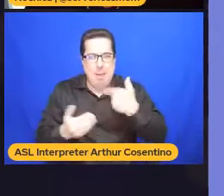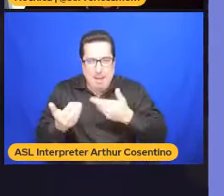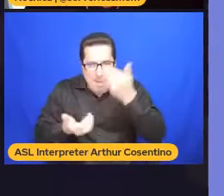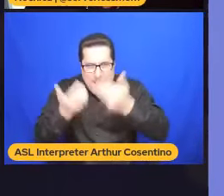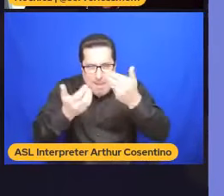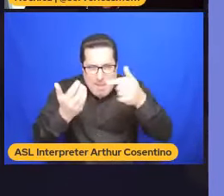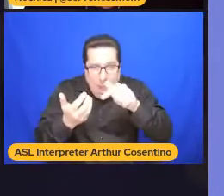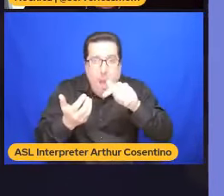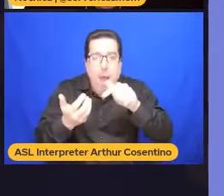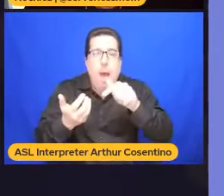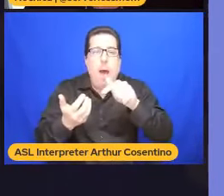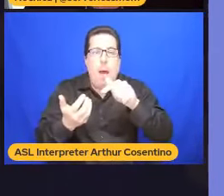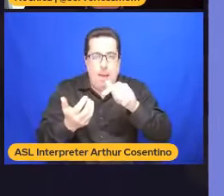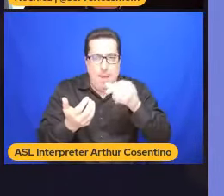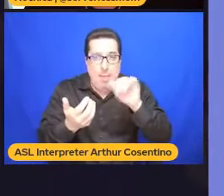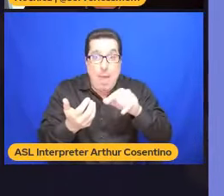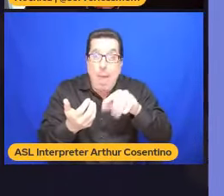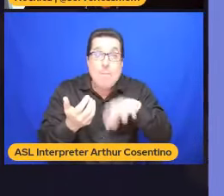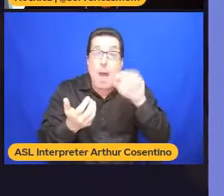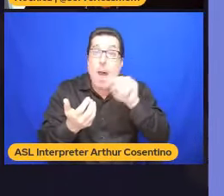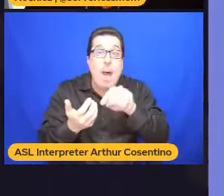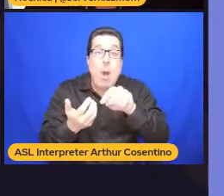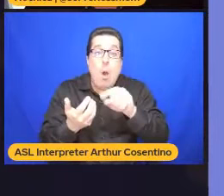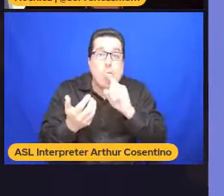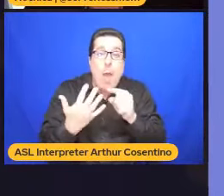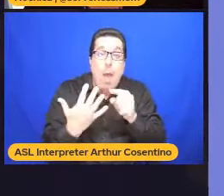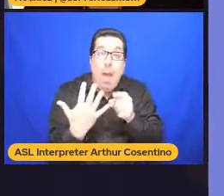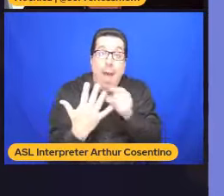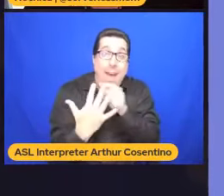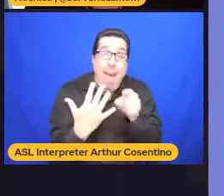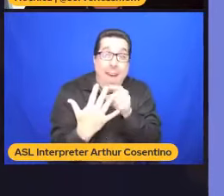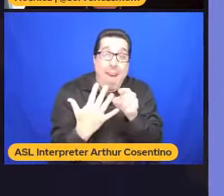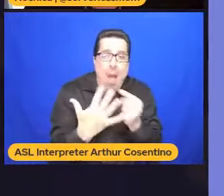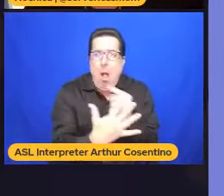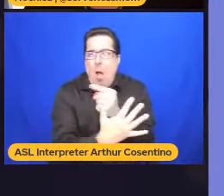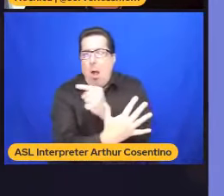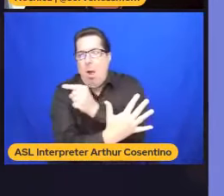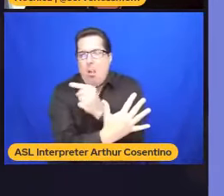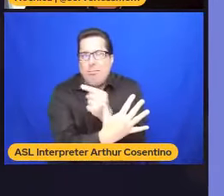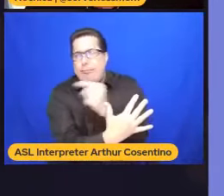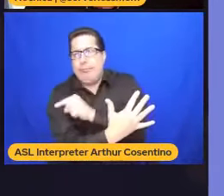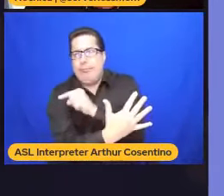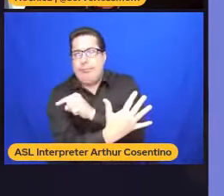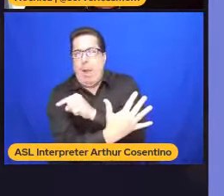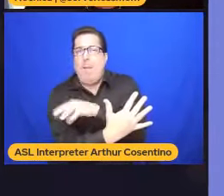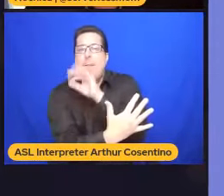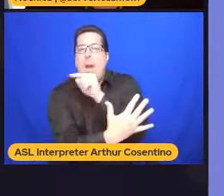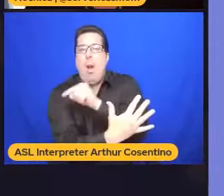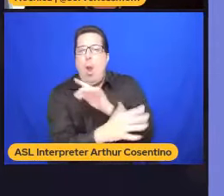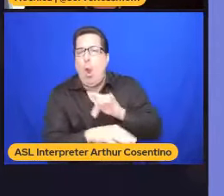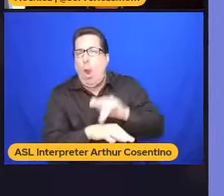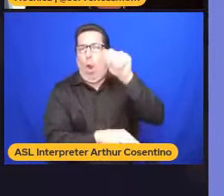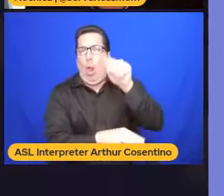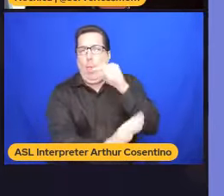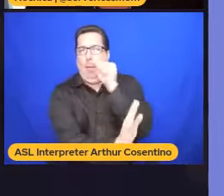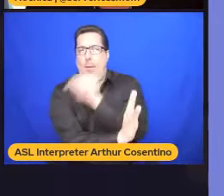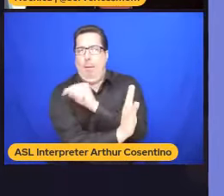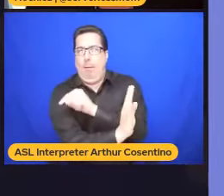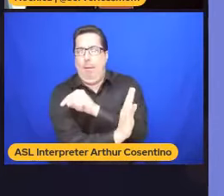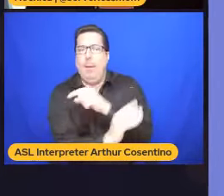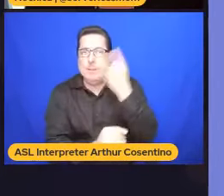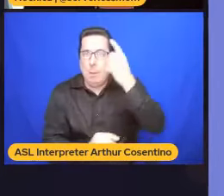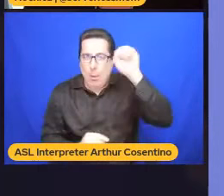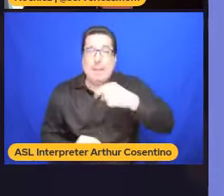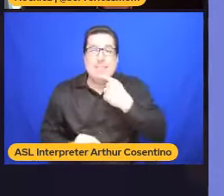happened relatively earlier. Also, once everyone is awake, in general, you do get somebody saying, oh, we did change, we did deploy this code